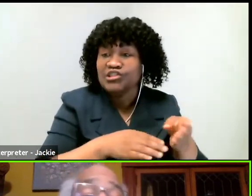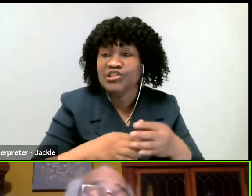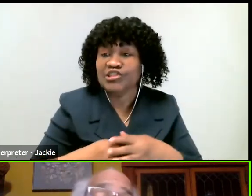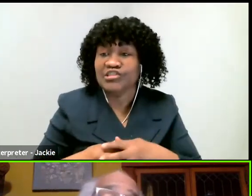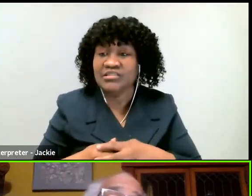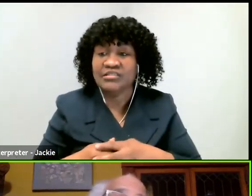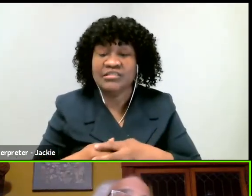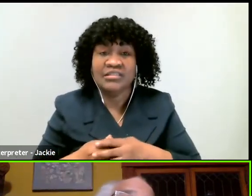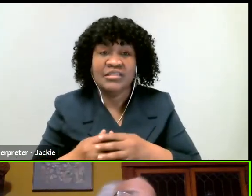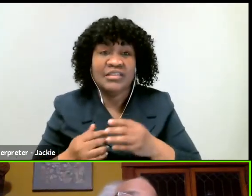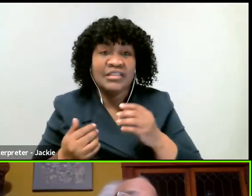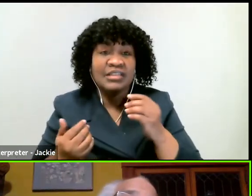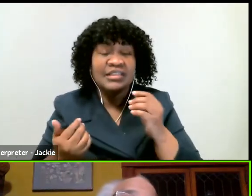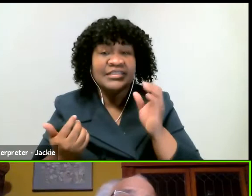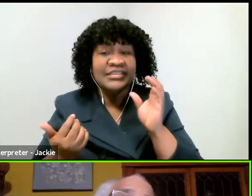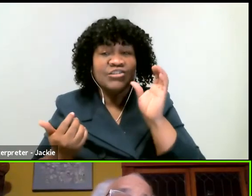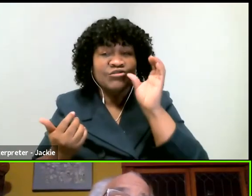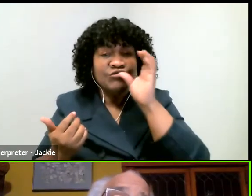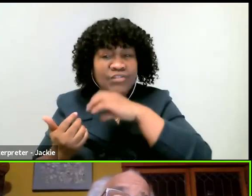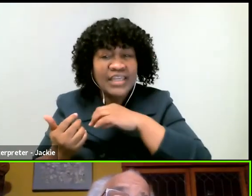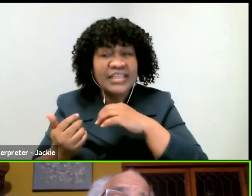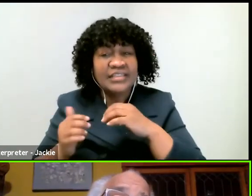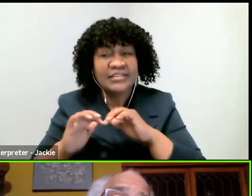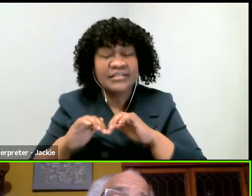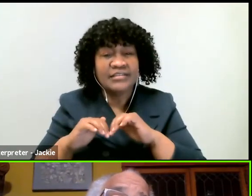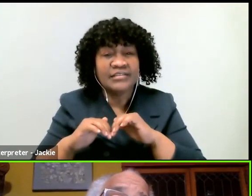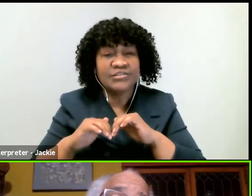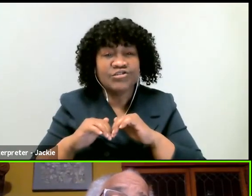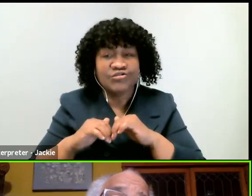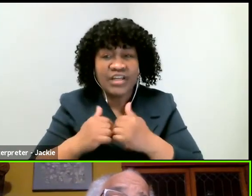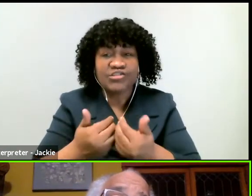or strange trajectories getting them